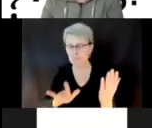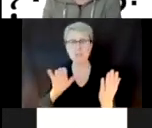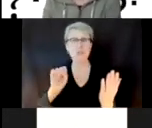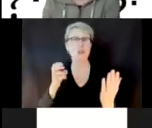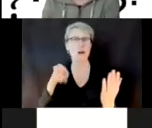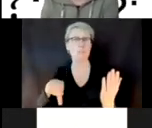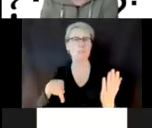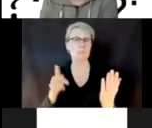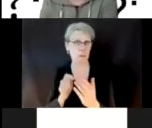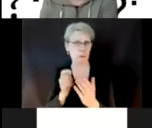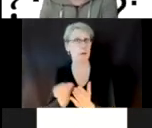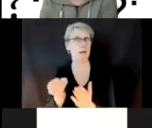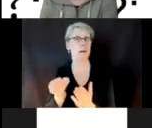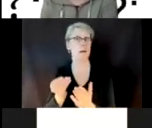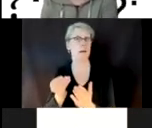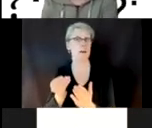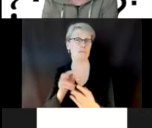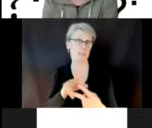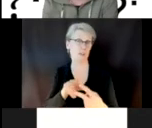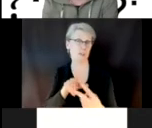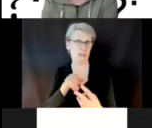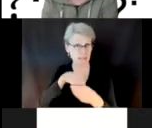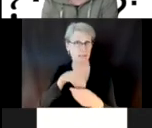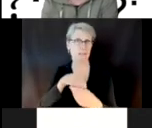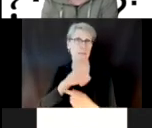Yeah, and I think another thing is,